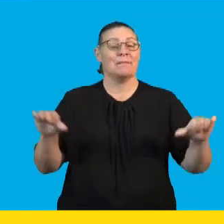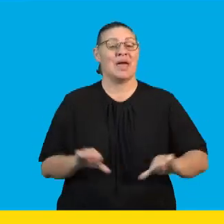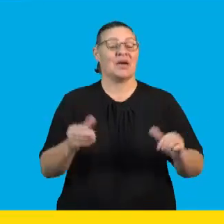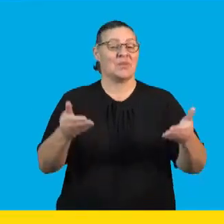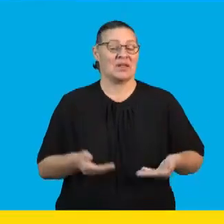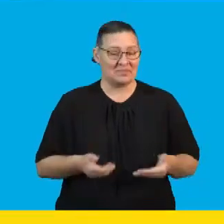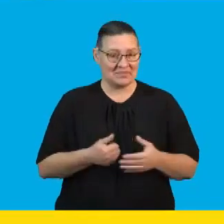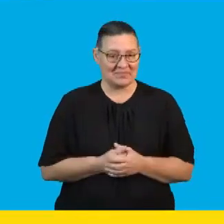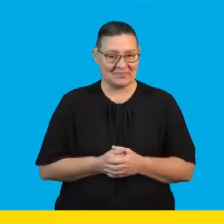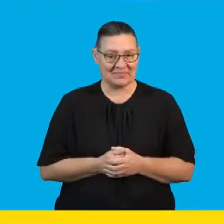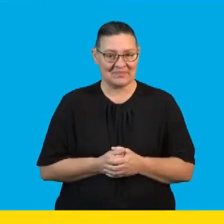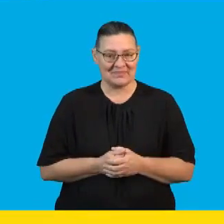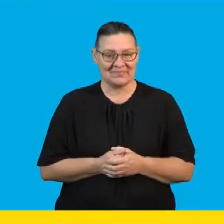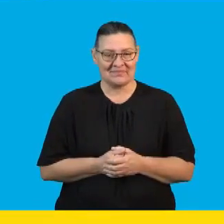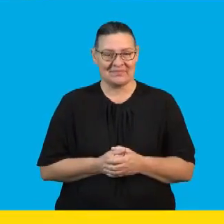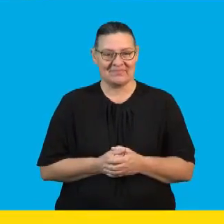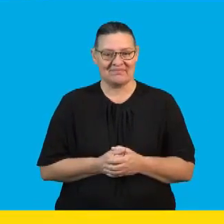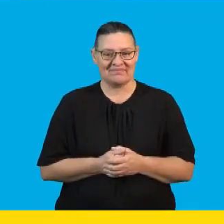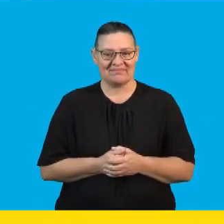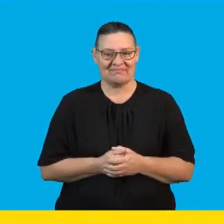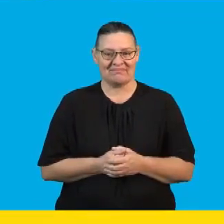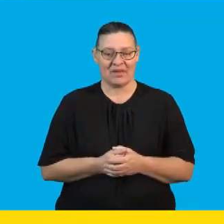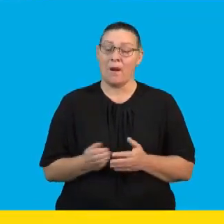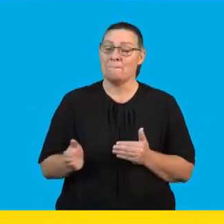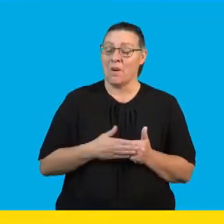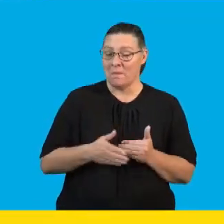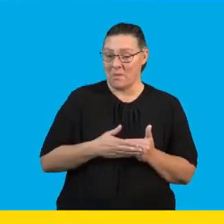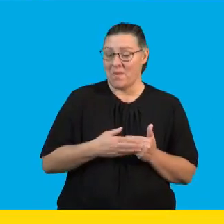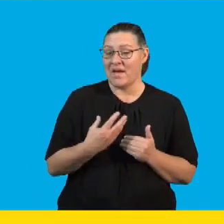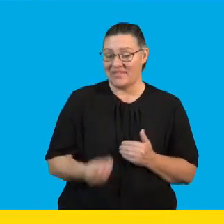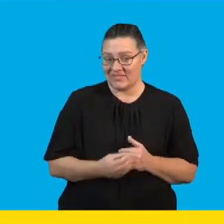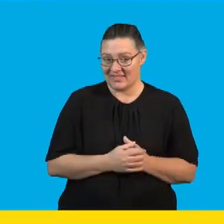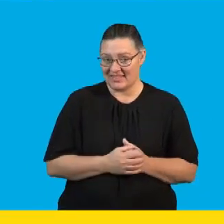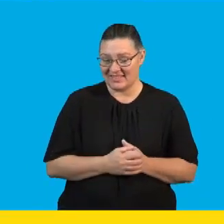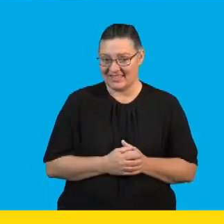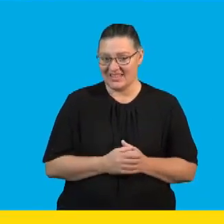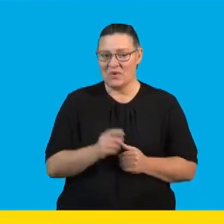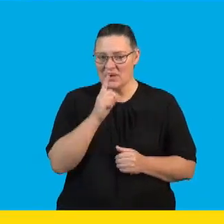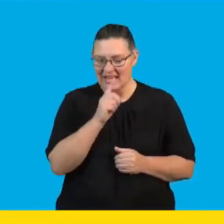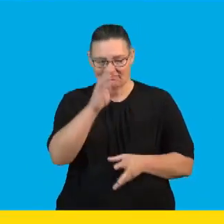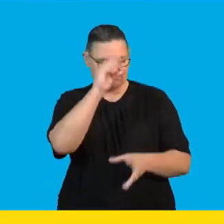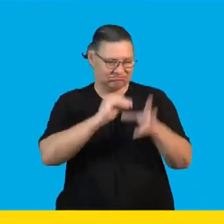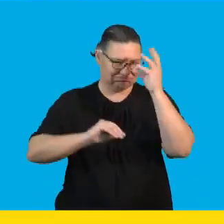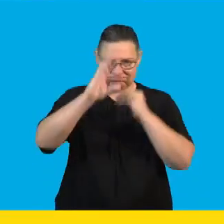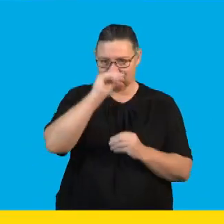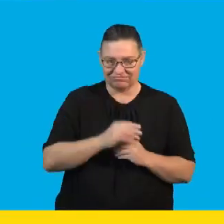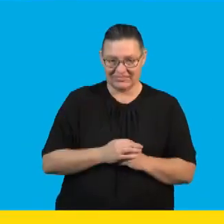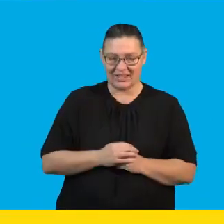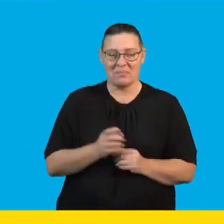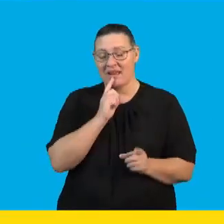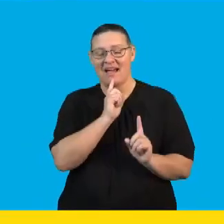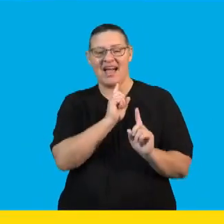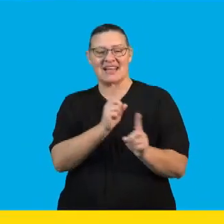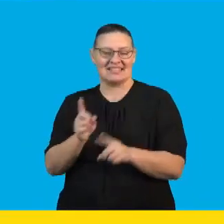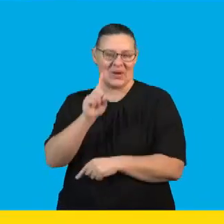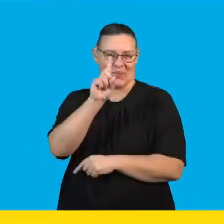Welcome back from the ad break. We have got more information to absorb, and we will